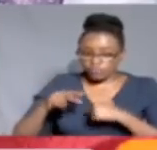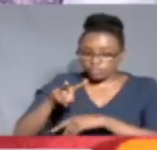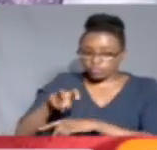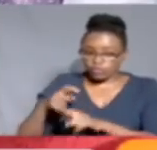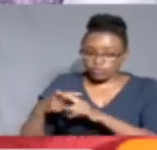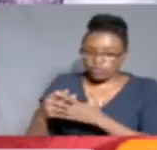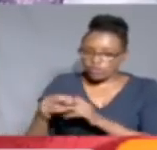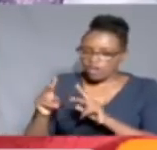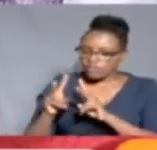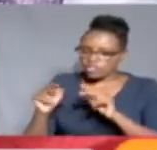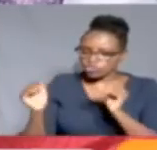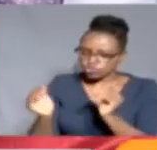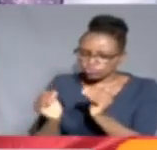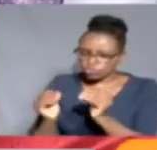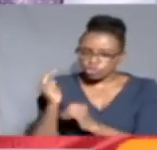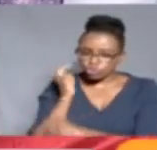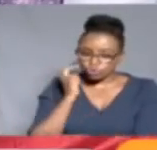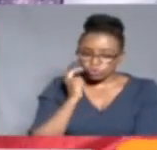a very small shop,